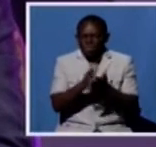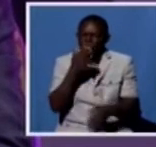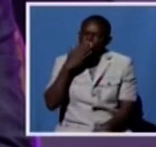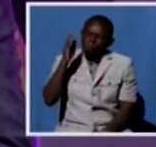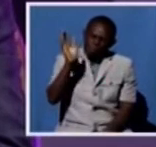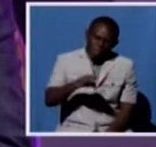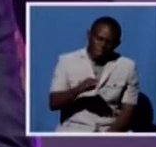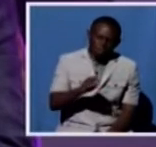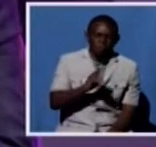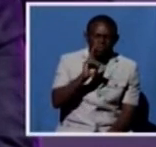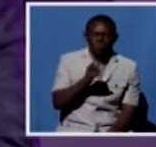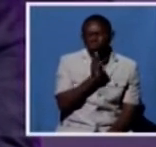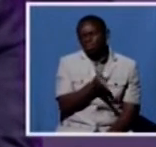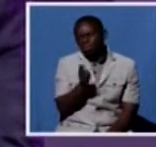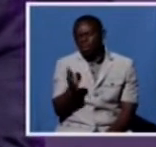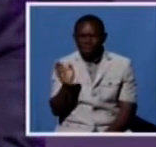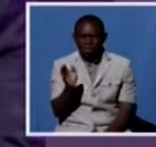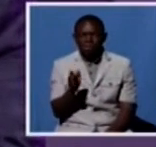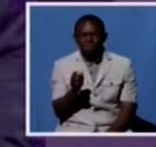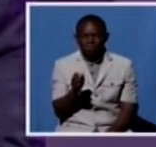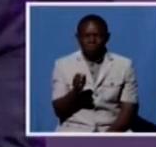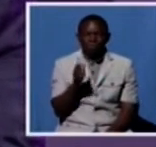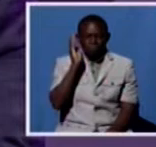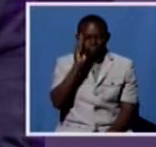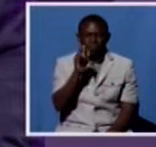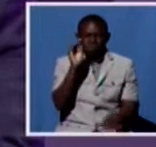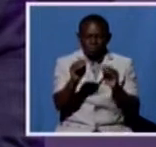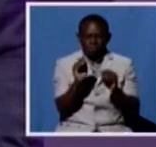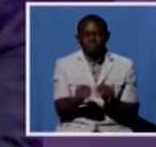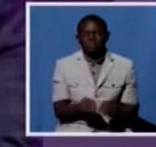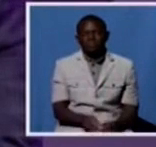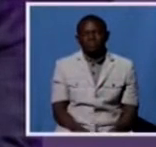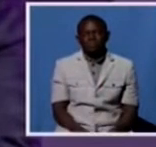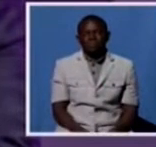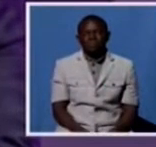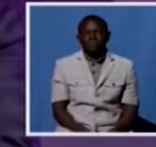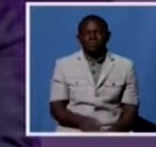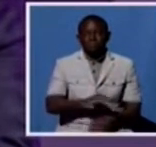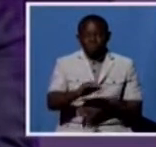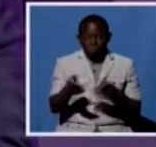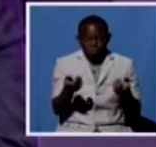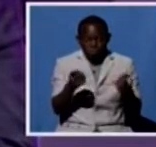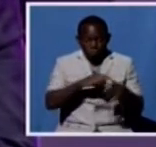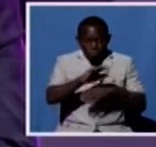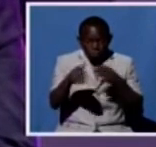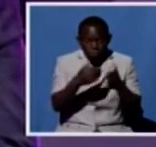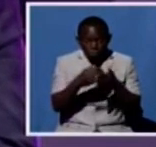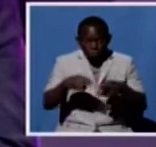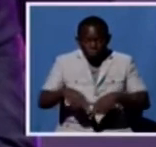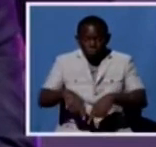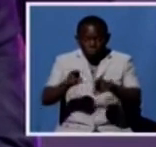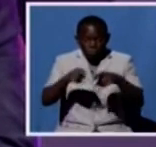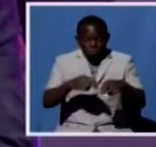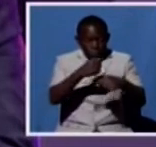don't want to get to that. So all these roads that are being rehabilitated, once it's rehabilitated, we start applying maintenance and a